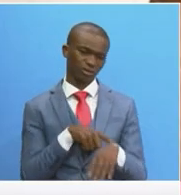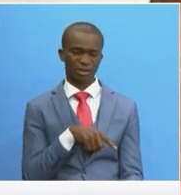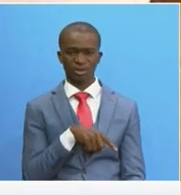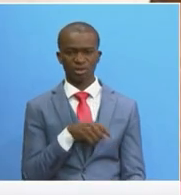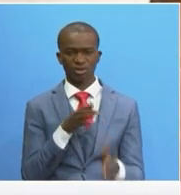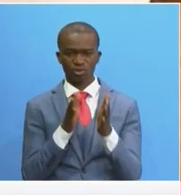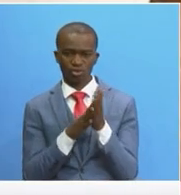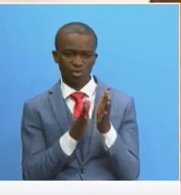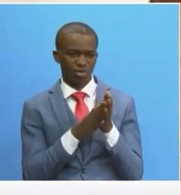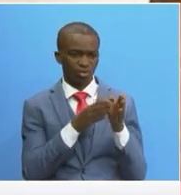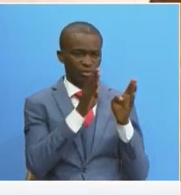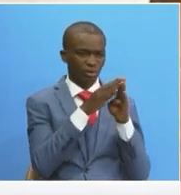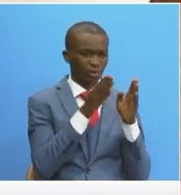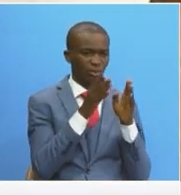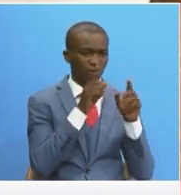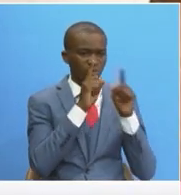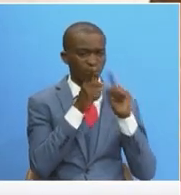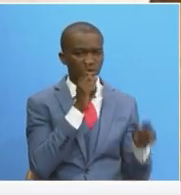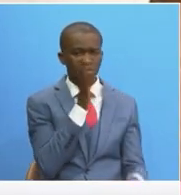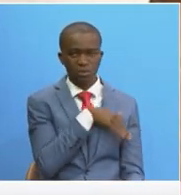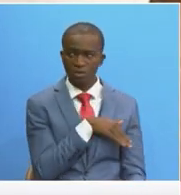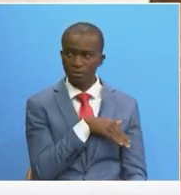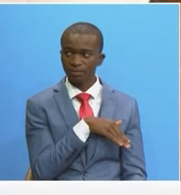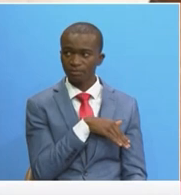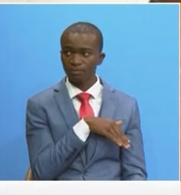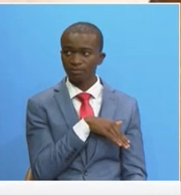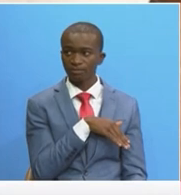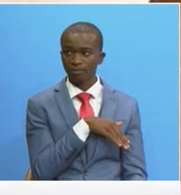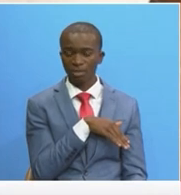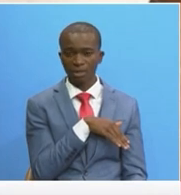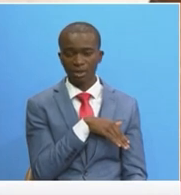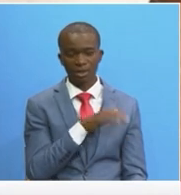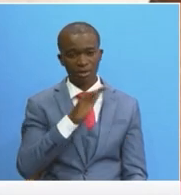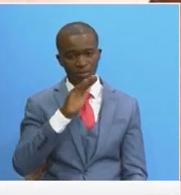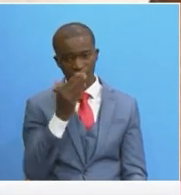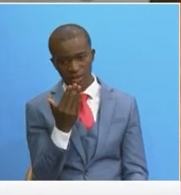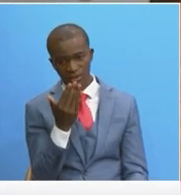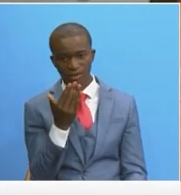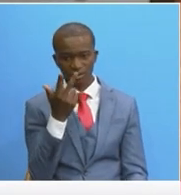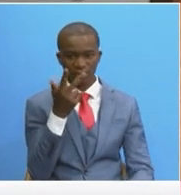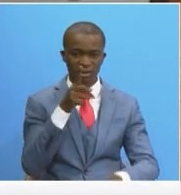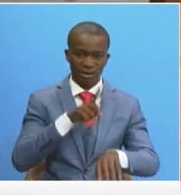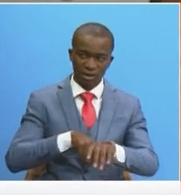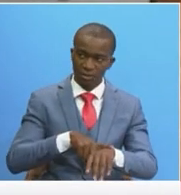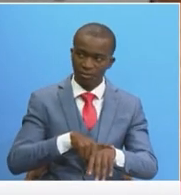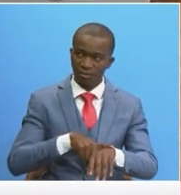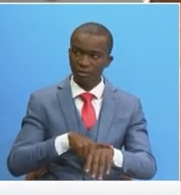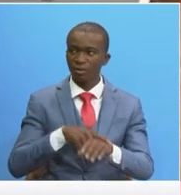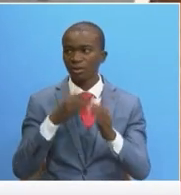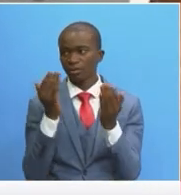Ana kachitatu lomba anabula na